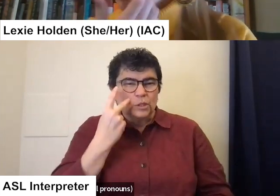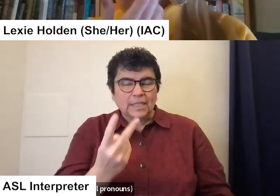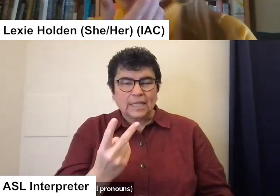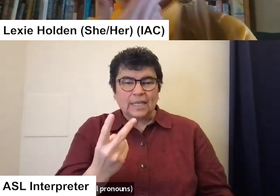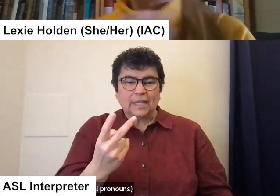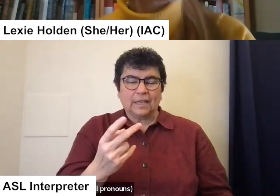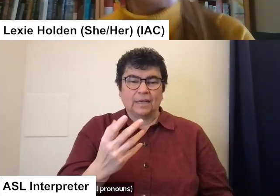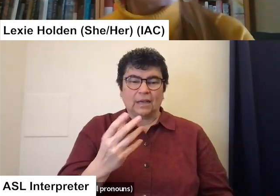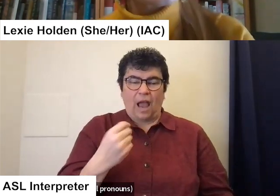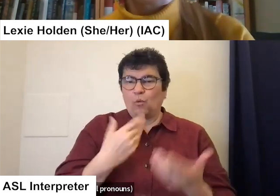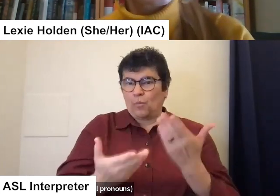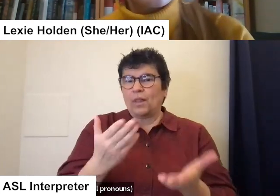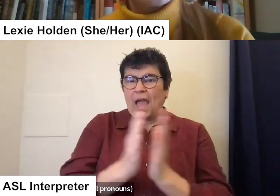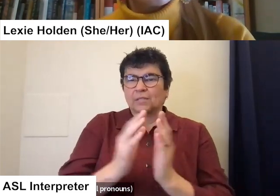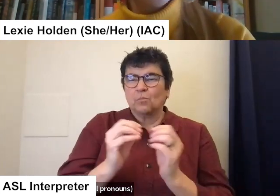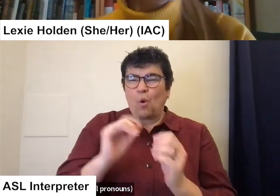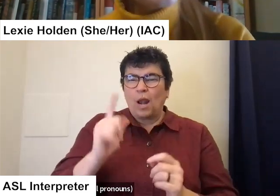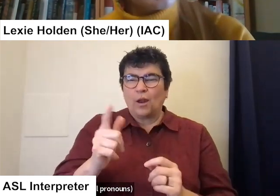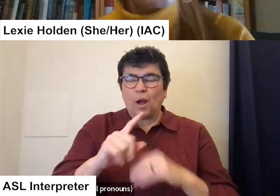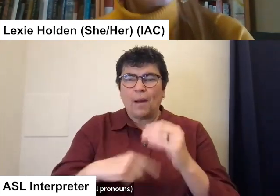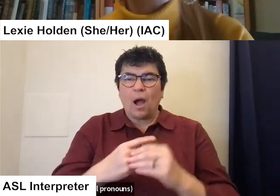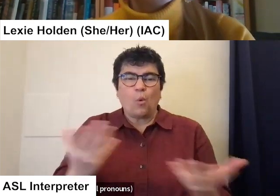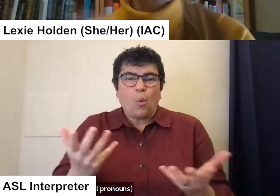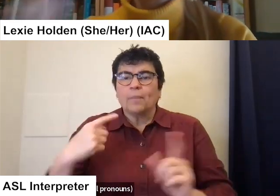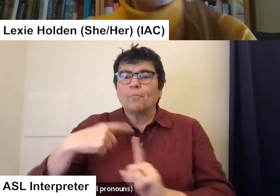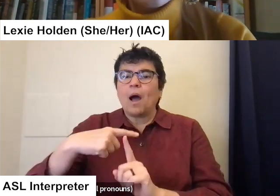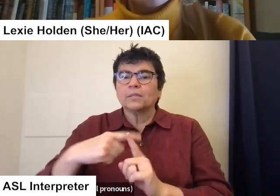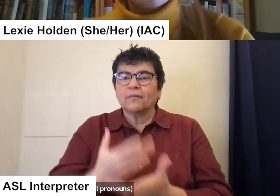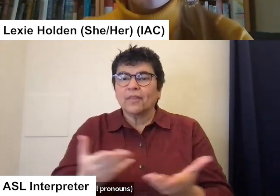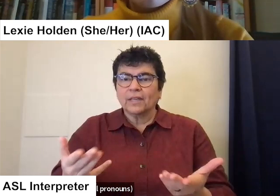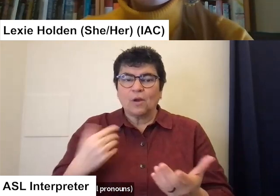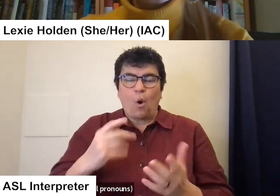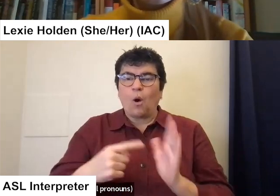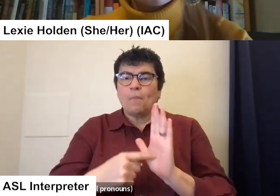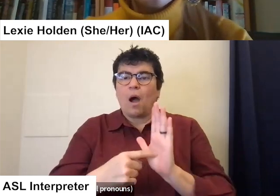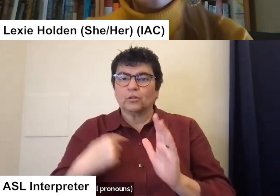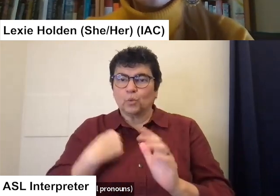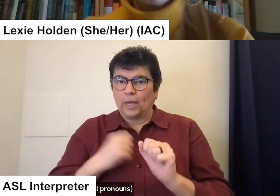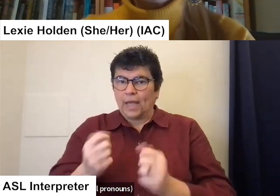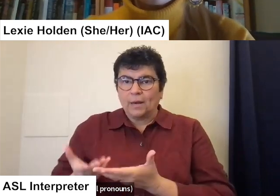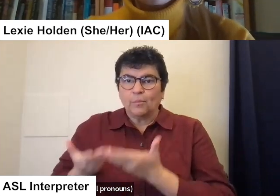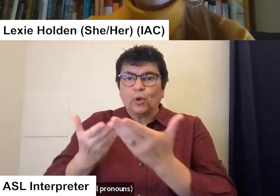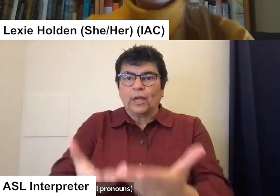And I'll probably ask more about this later about, positive things we're seeing or models that we can bring forth with us into,